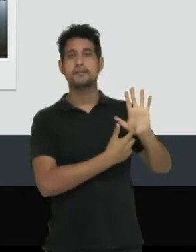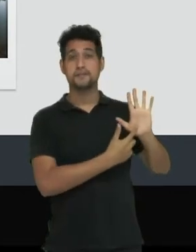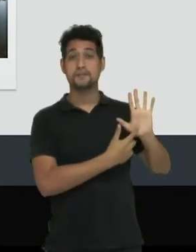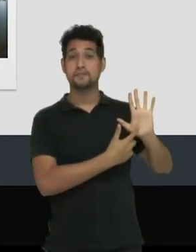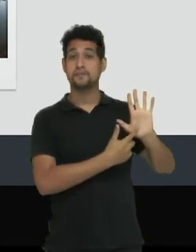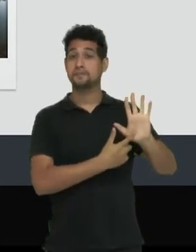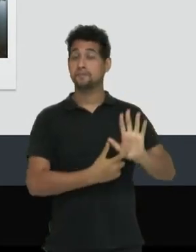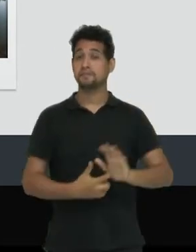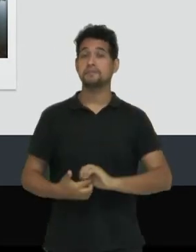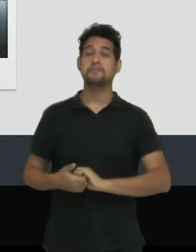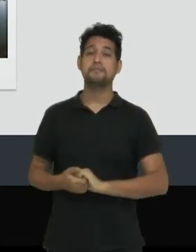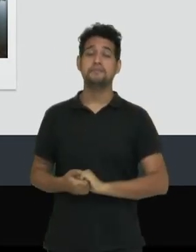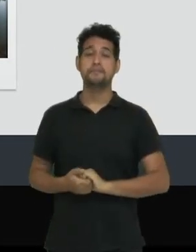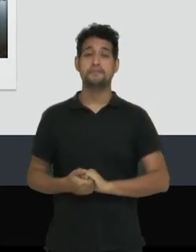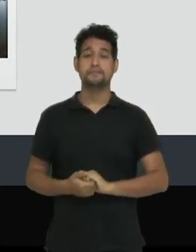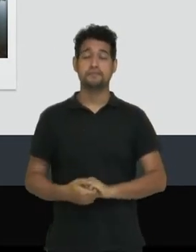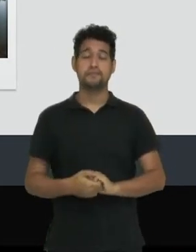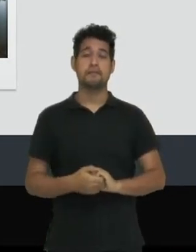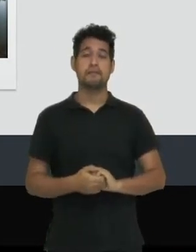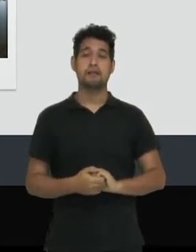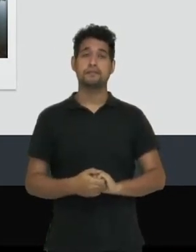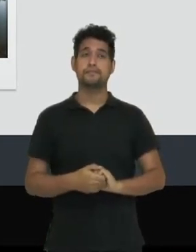Camping. Camping.